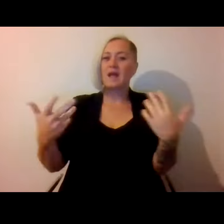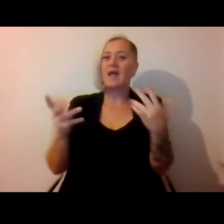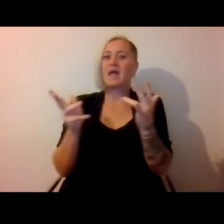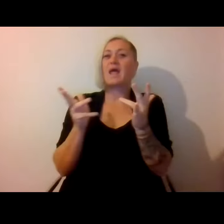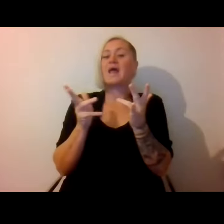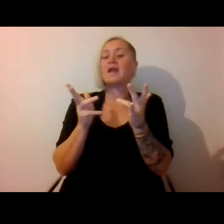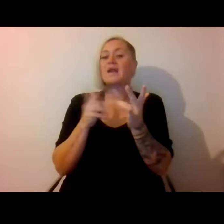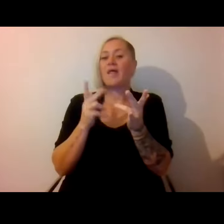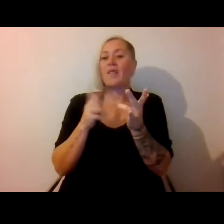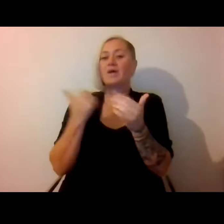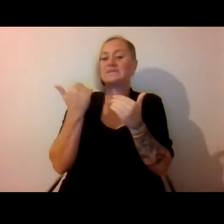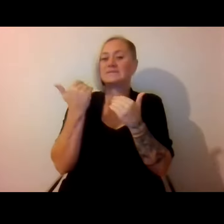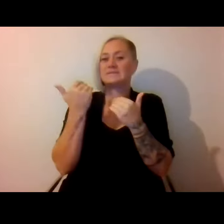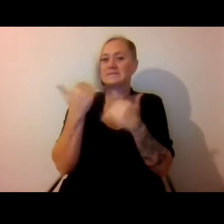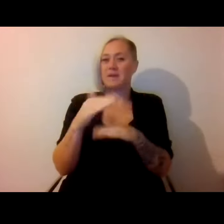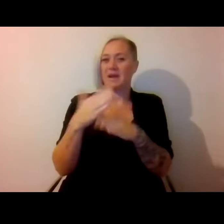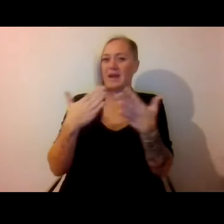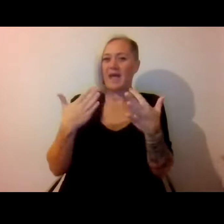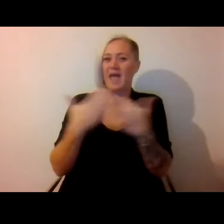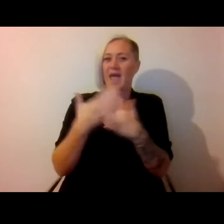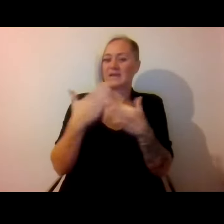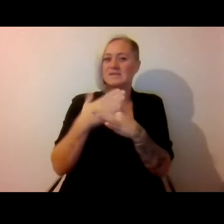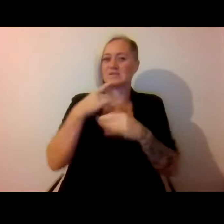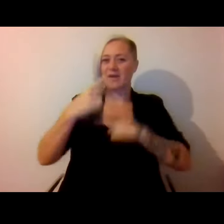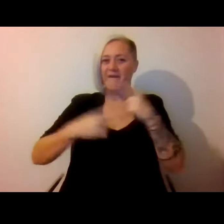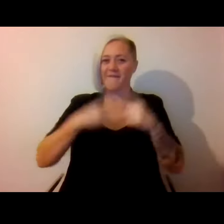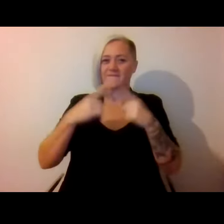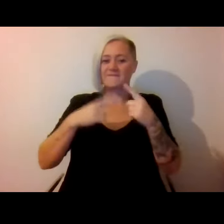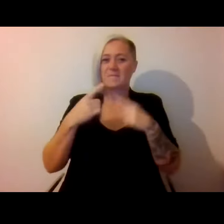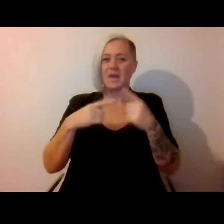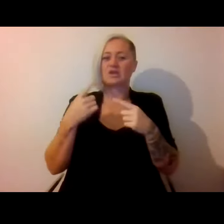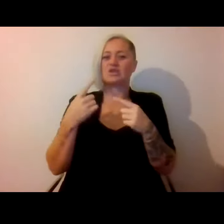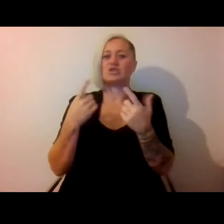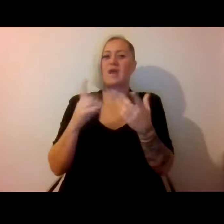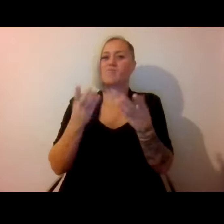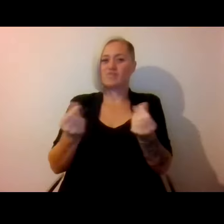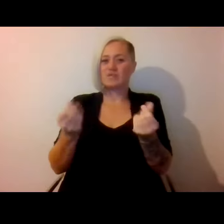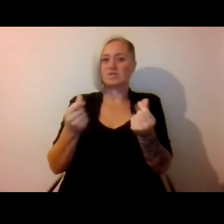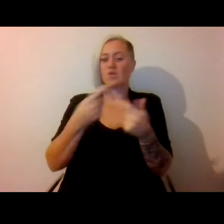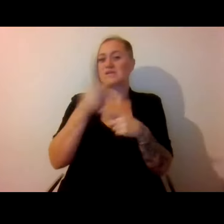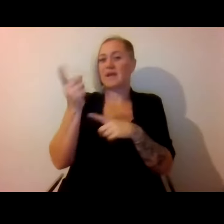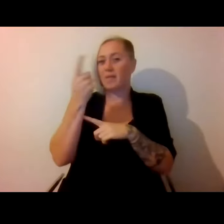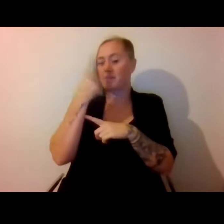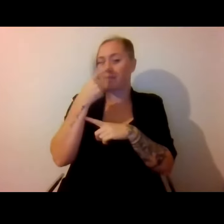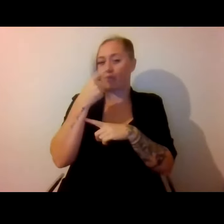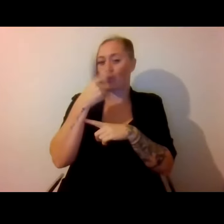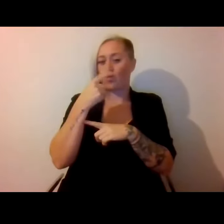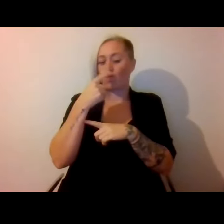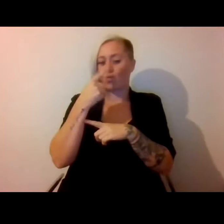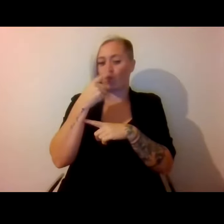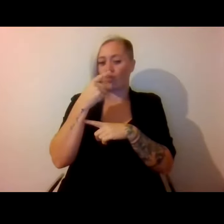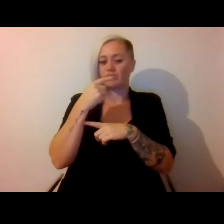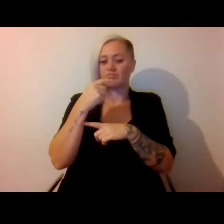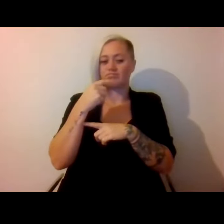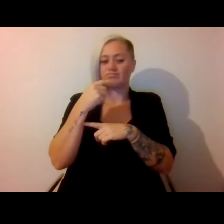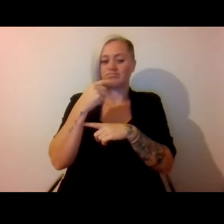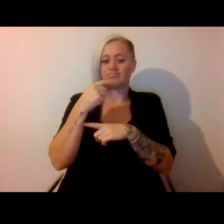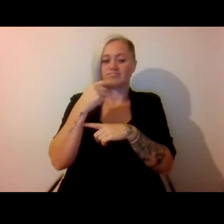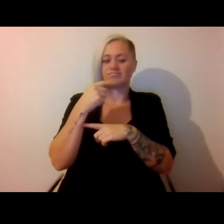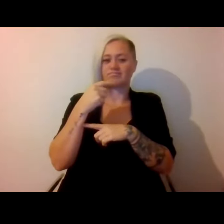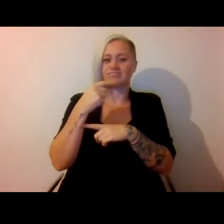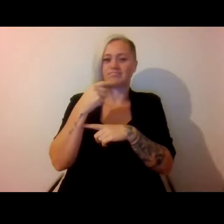access to information and resources that otherwise people take for granted in everyday life. So not being able to access